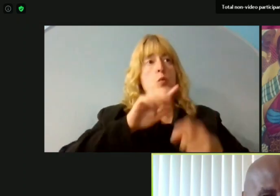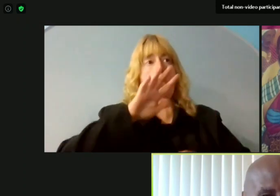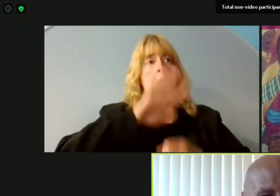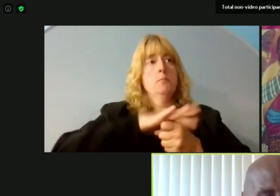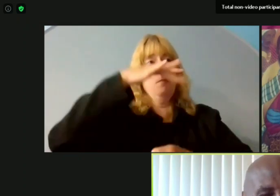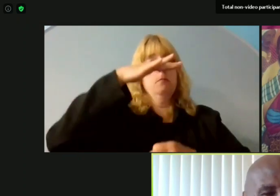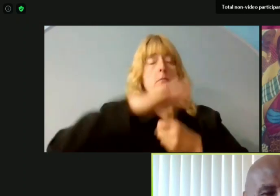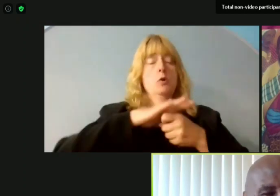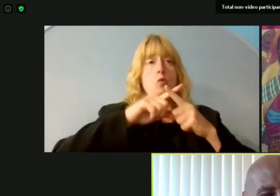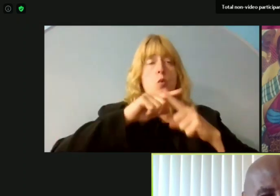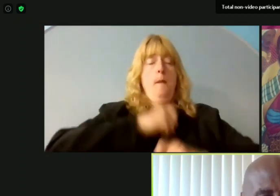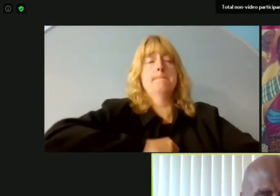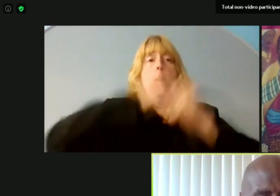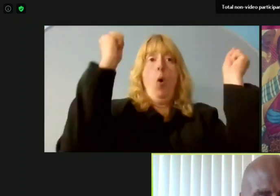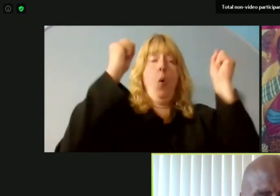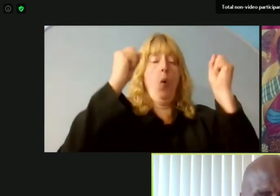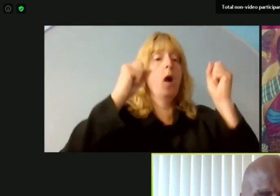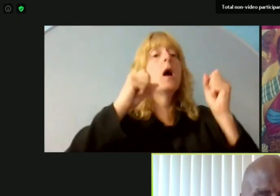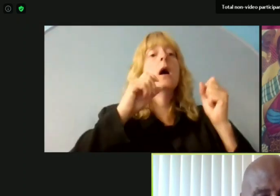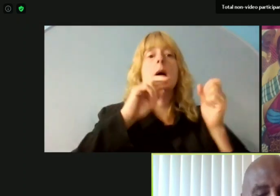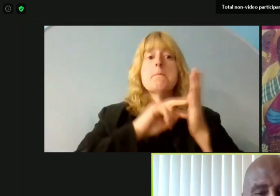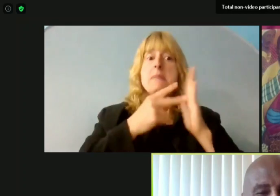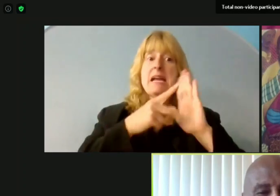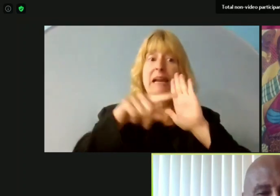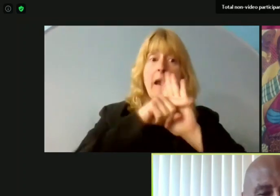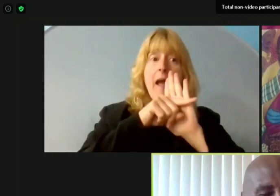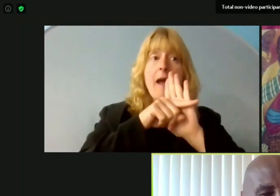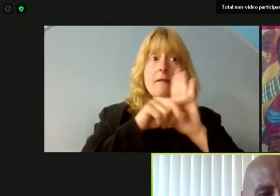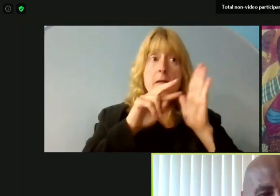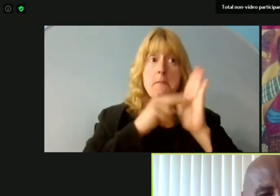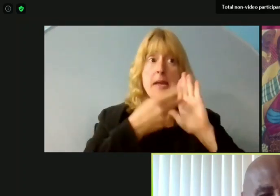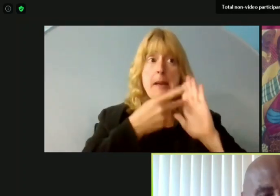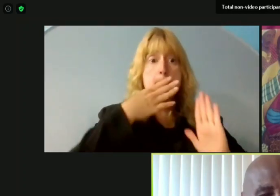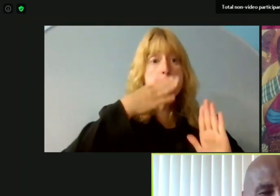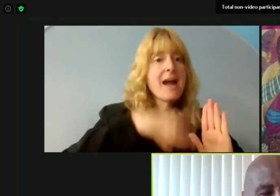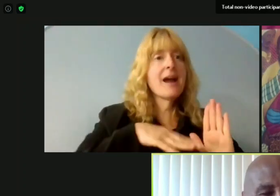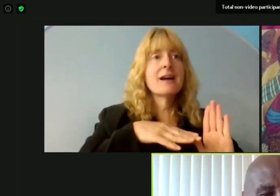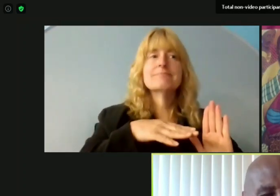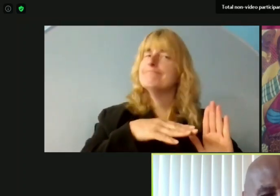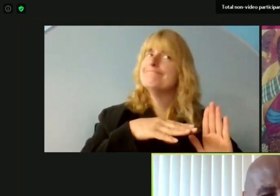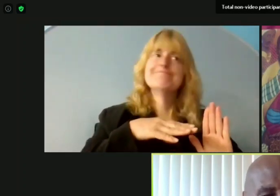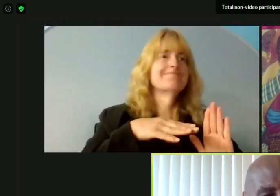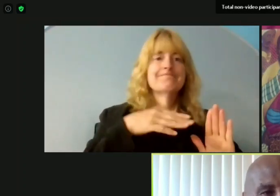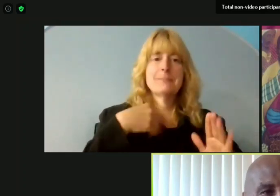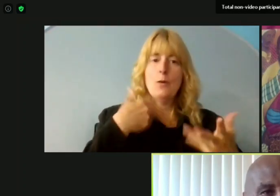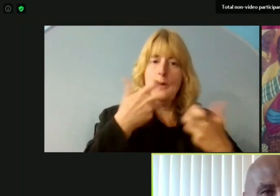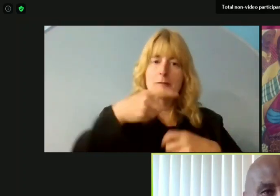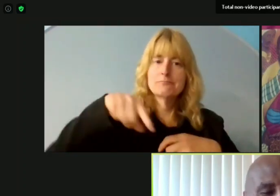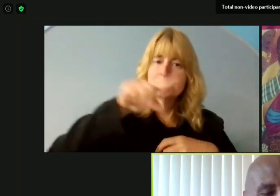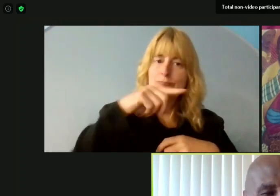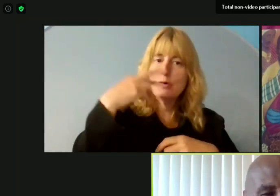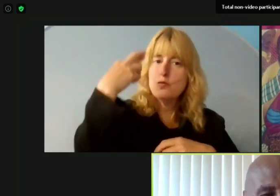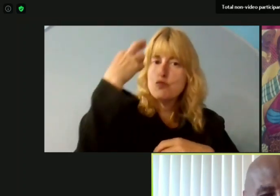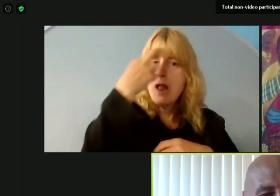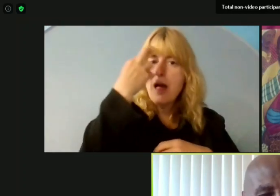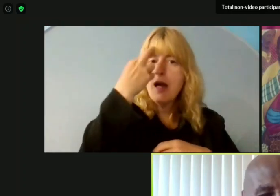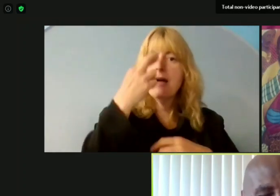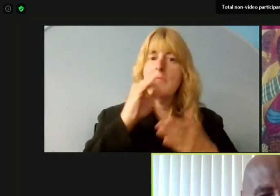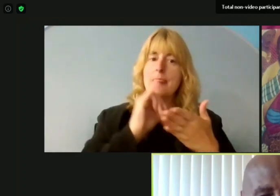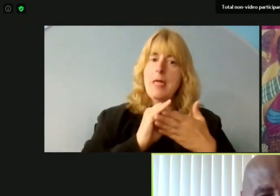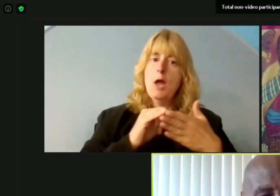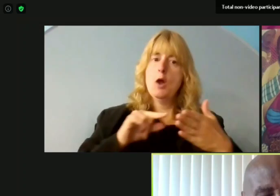negative, that it's a bad thing. But I want everyone here to realize that you are